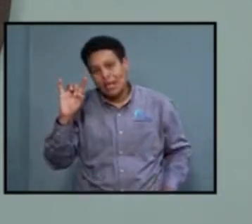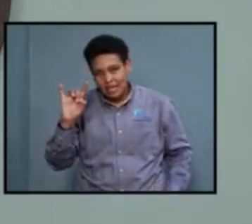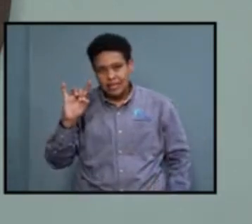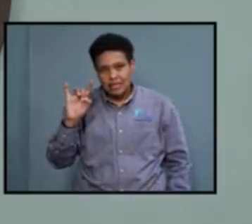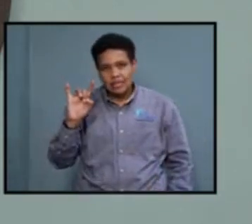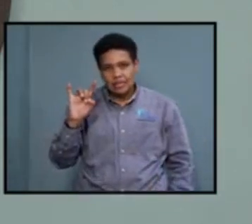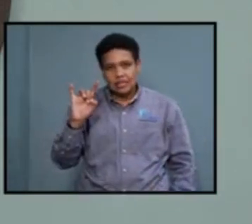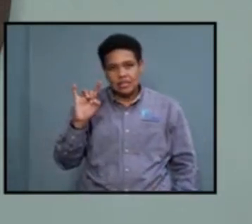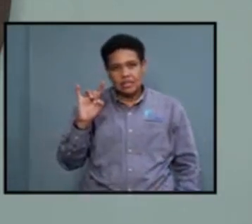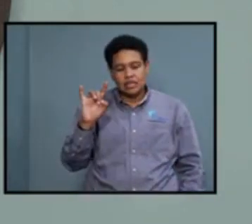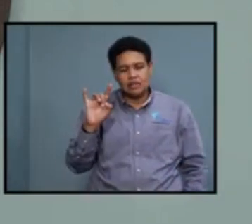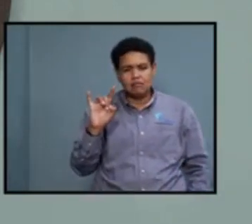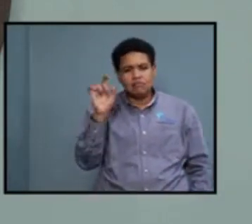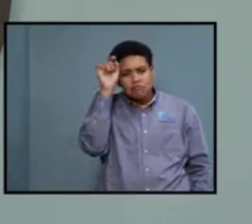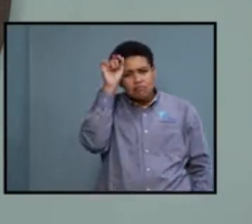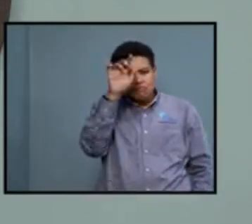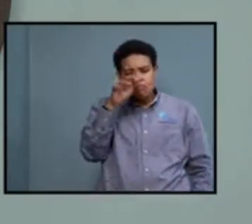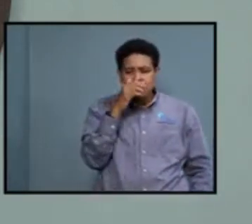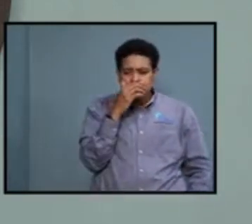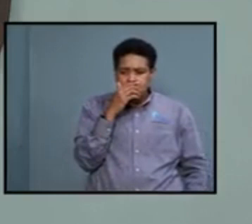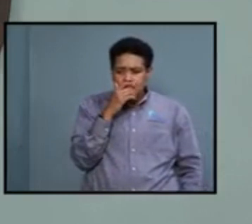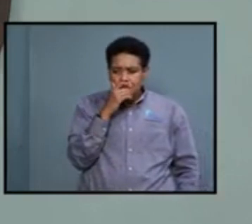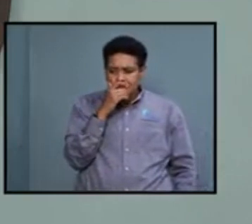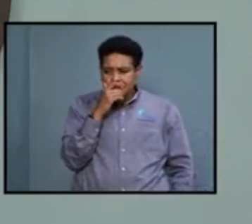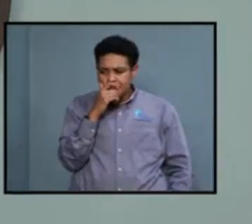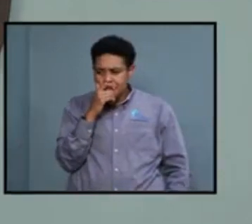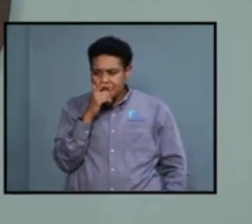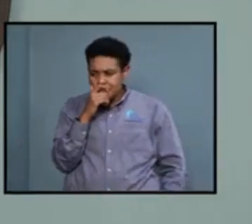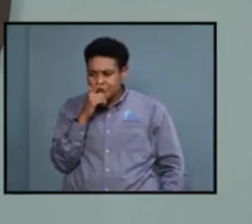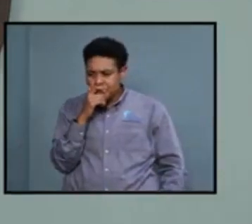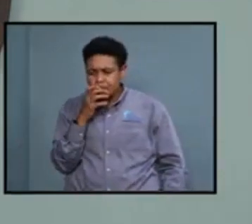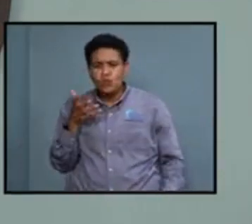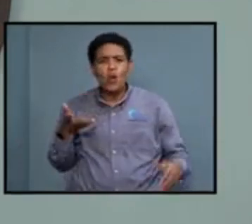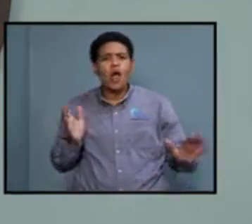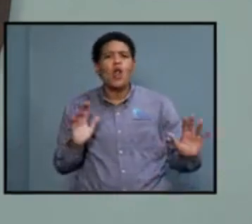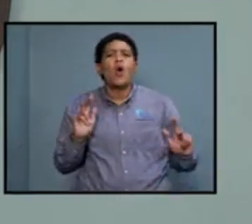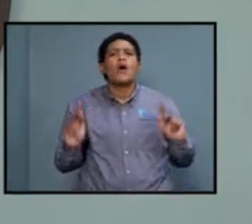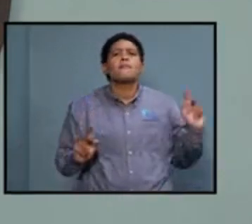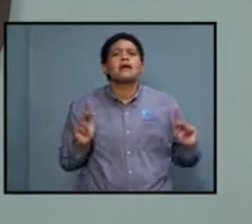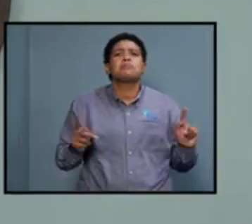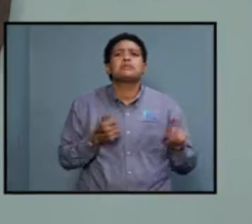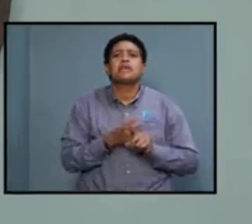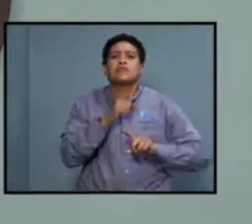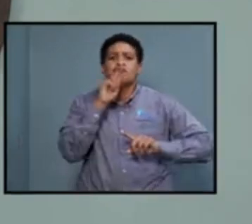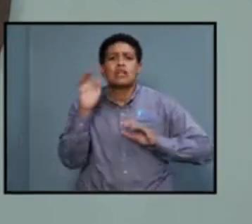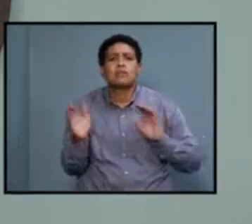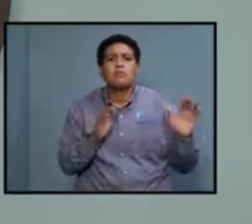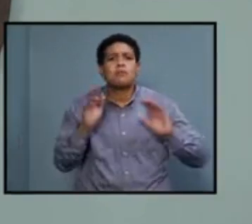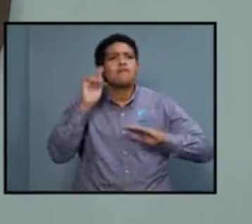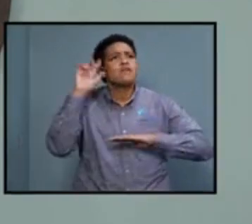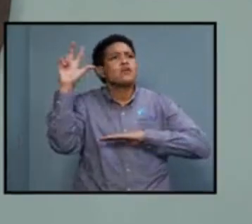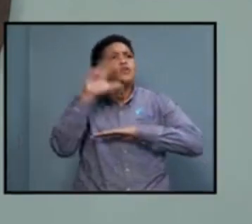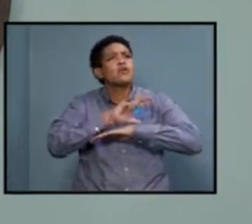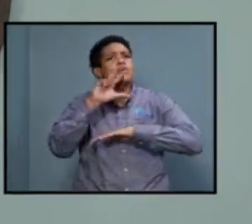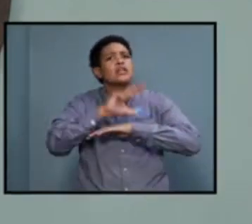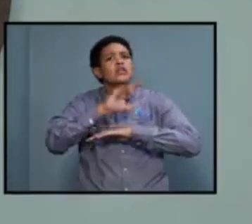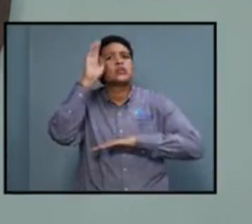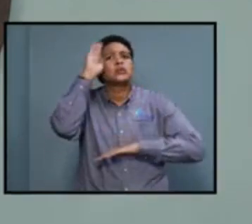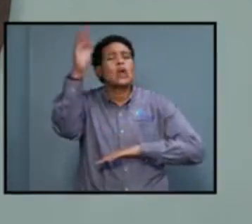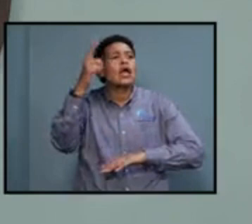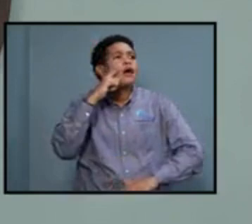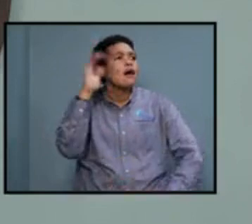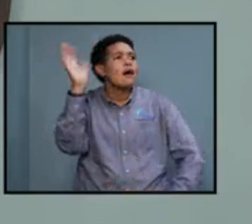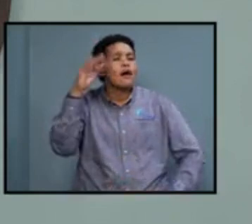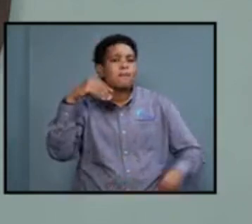also to allow persons to prepare for the three consecutive no movement